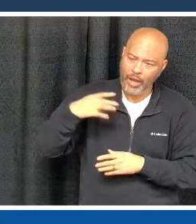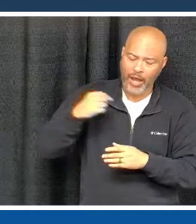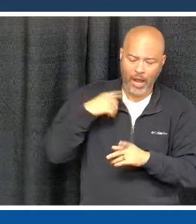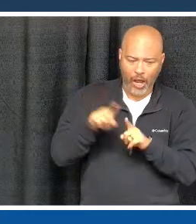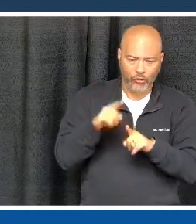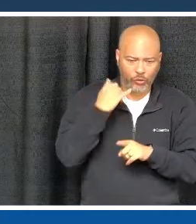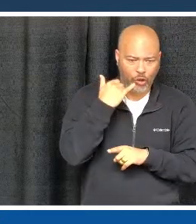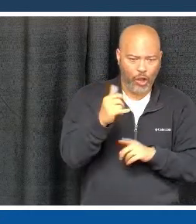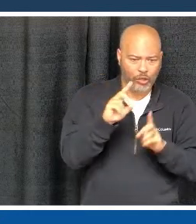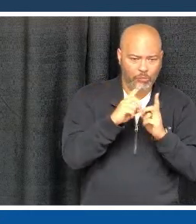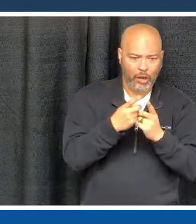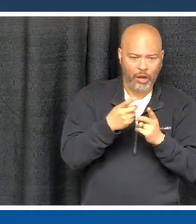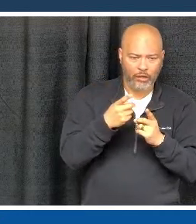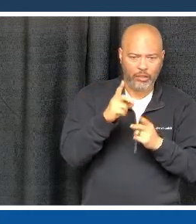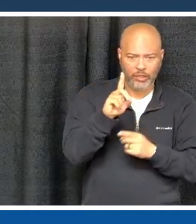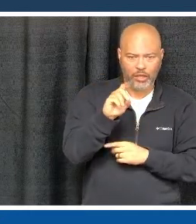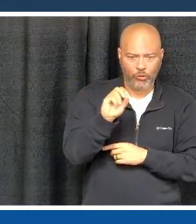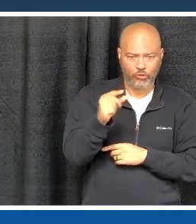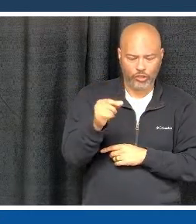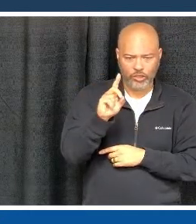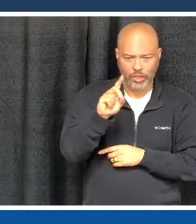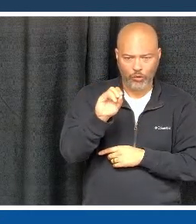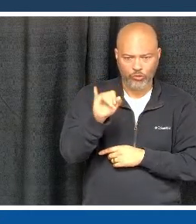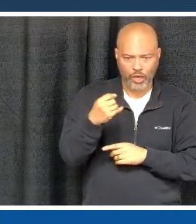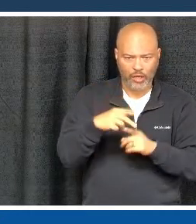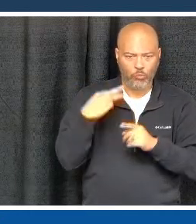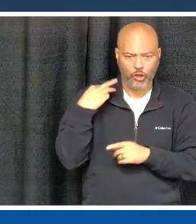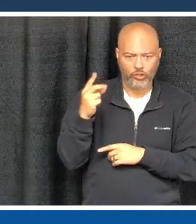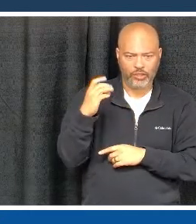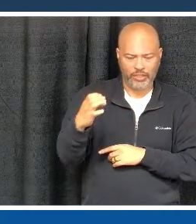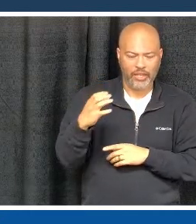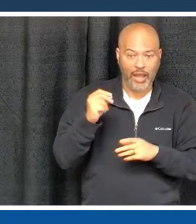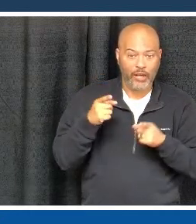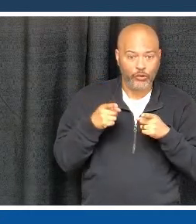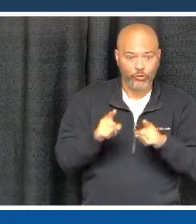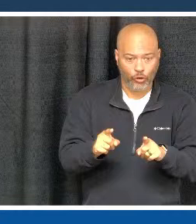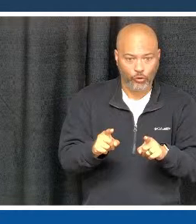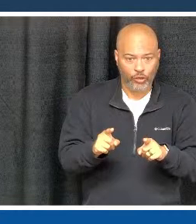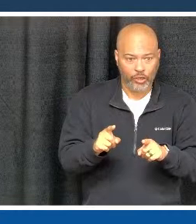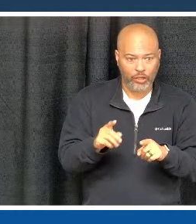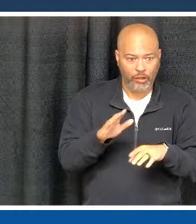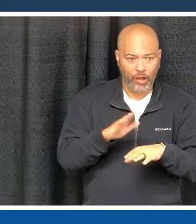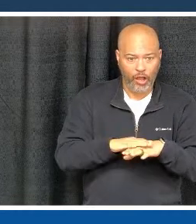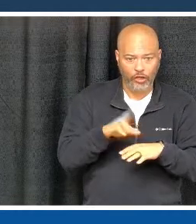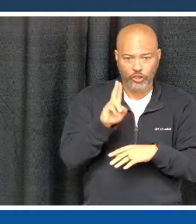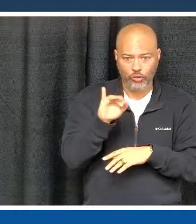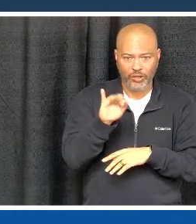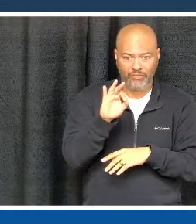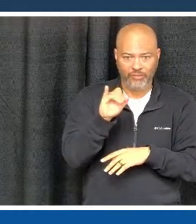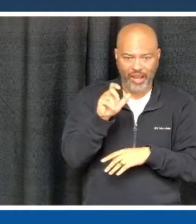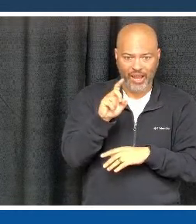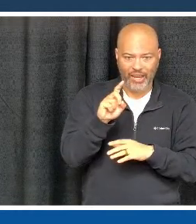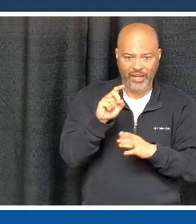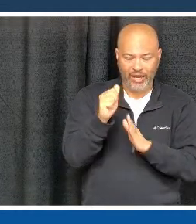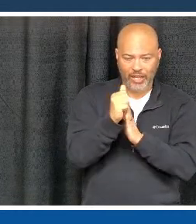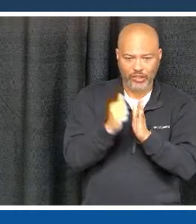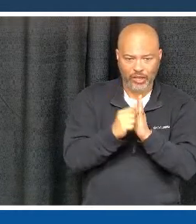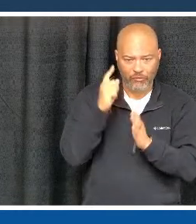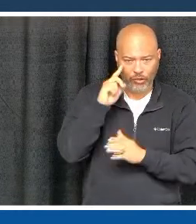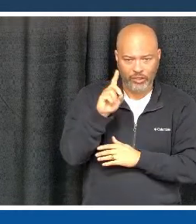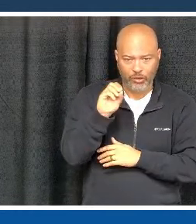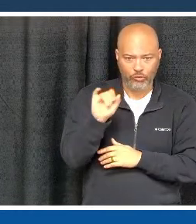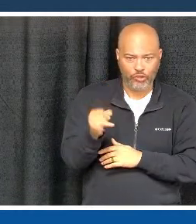called Department of Justice in DC, and is currently on the unified agenda for the